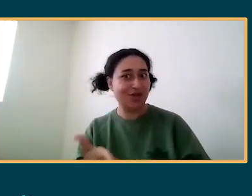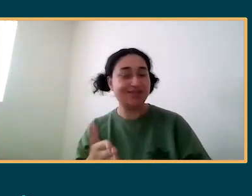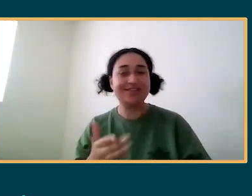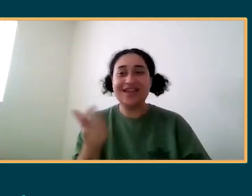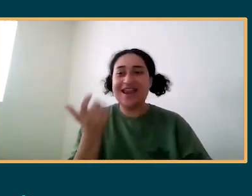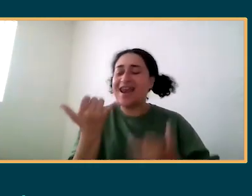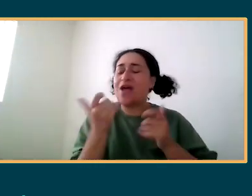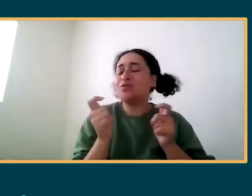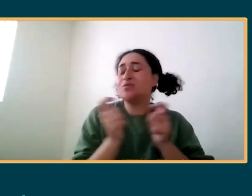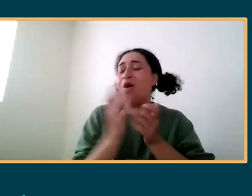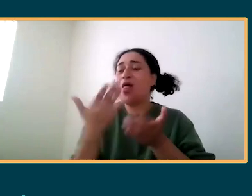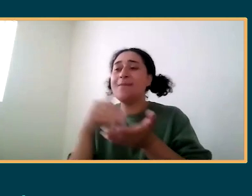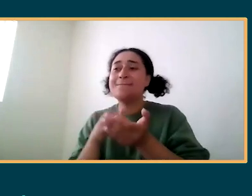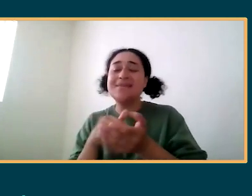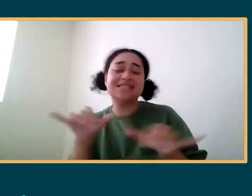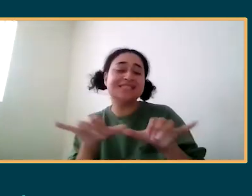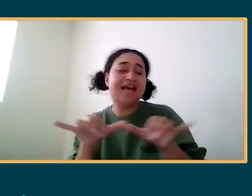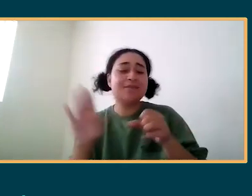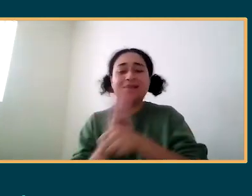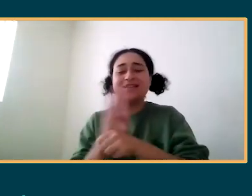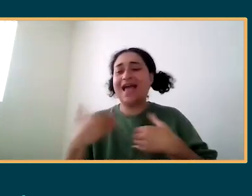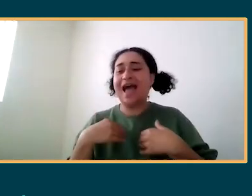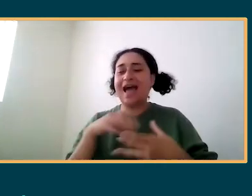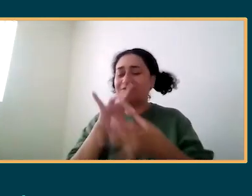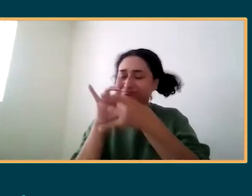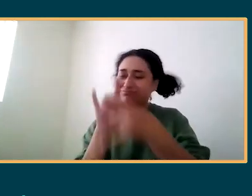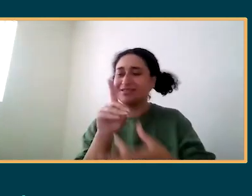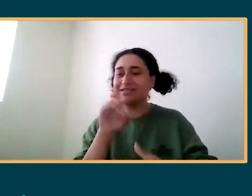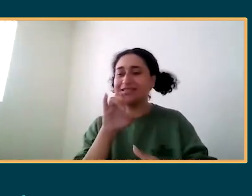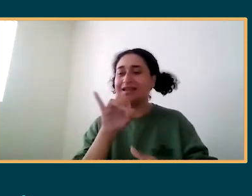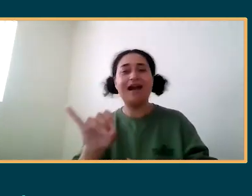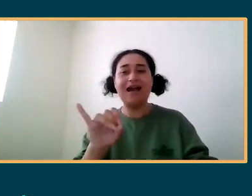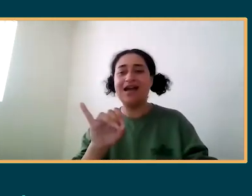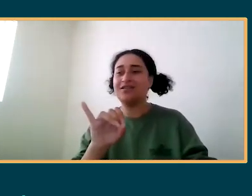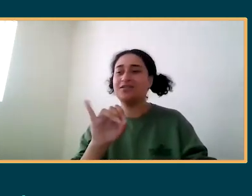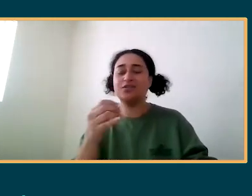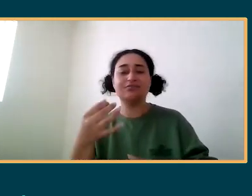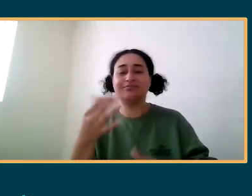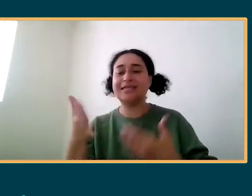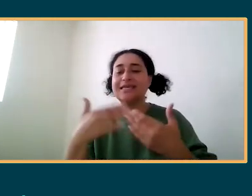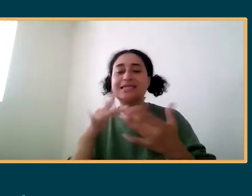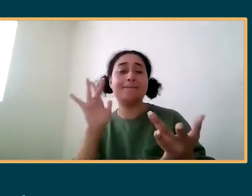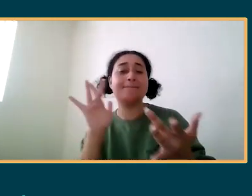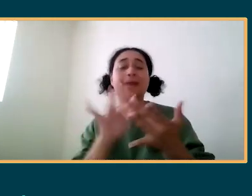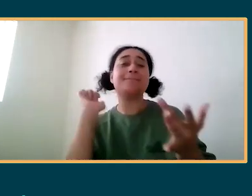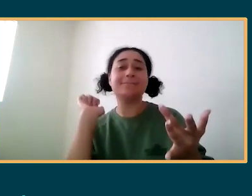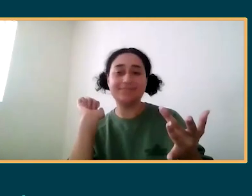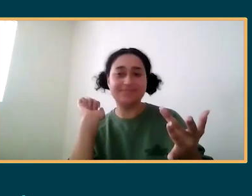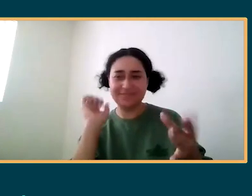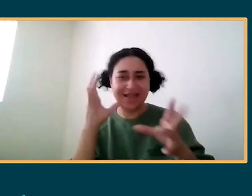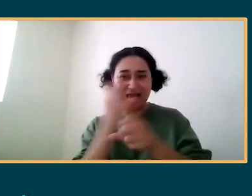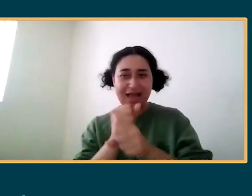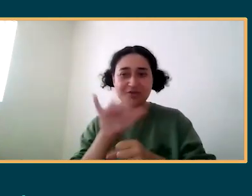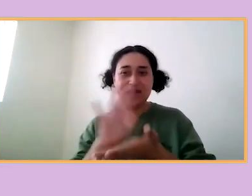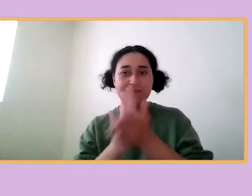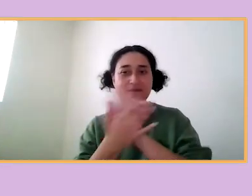and mid-sized businesses have dedicated DEI support at just the touch of a button. Oh my God, just capture that and let's turn that into a